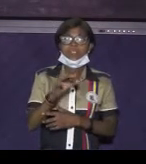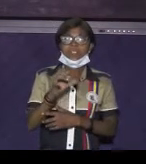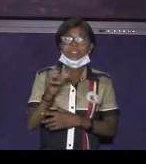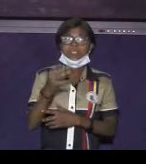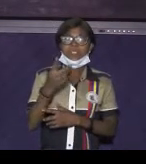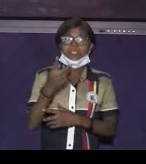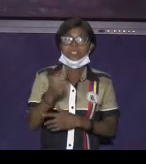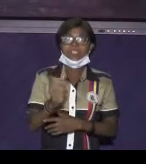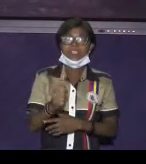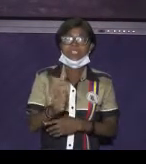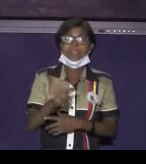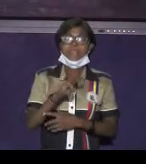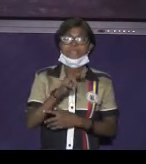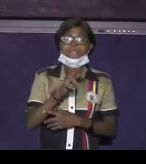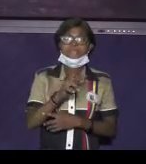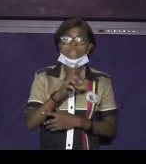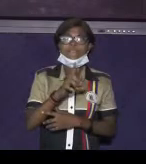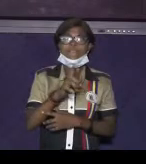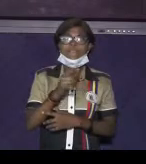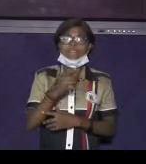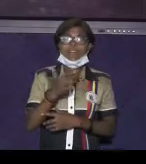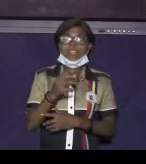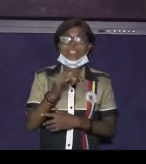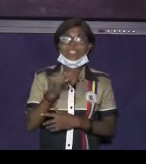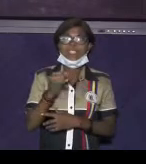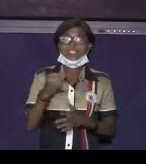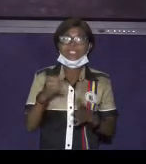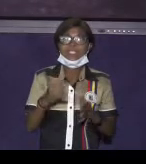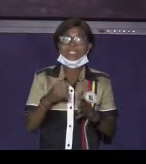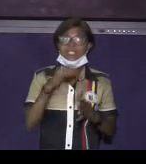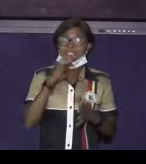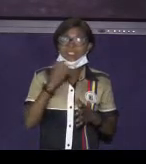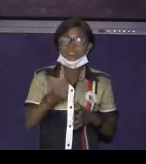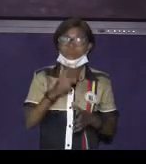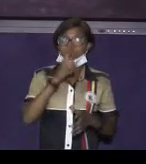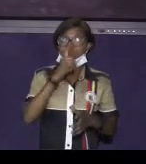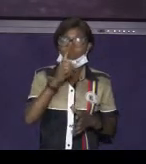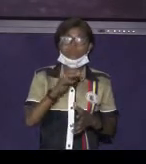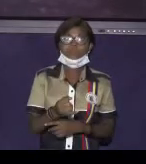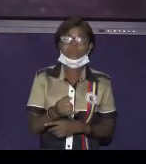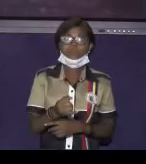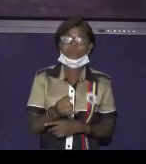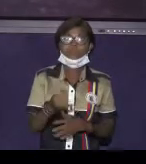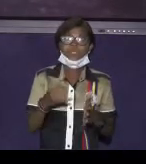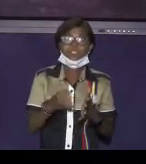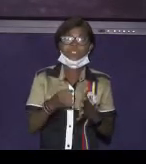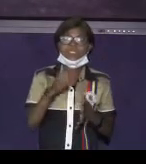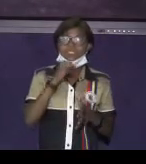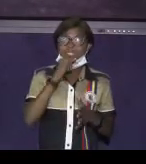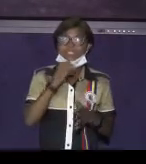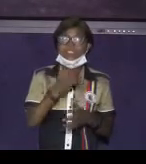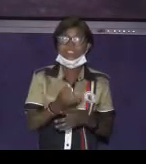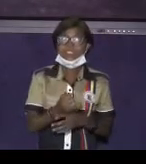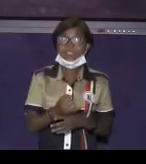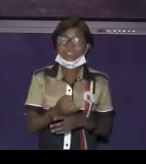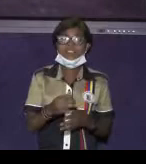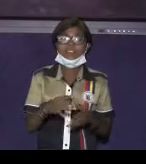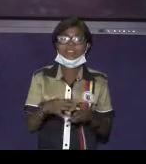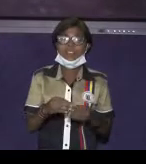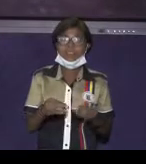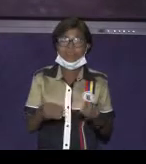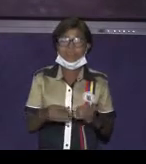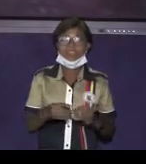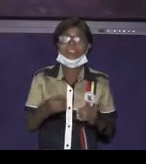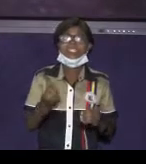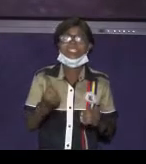an assertion. It states that something is this way. An affirmative sentence expresses